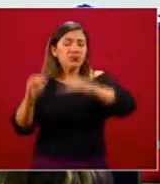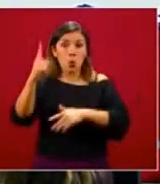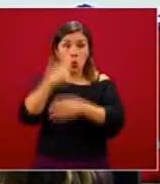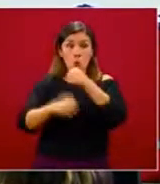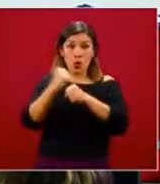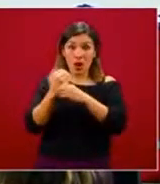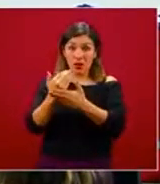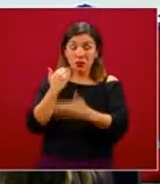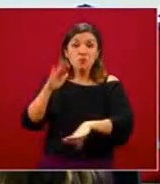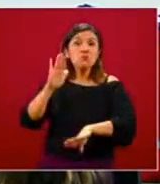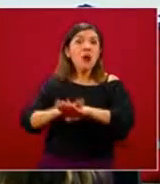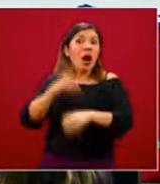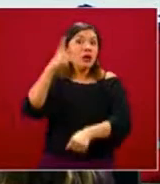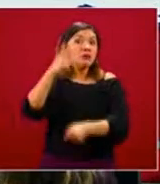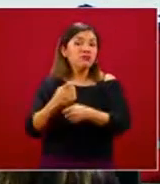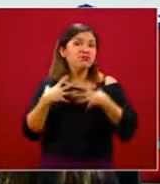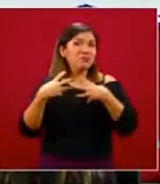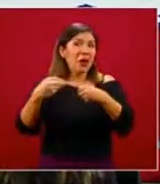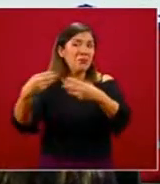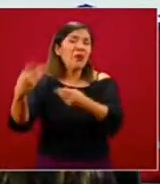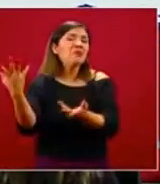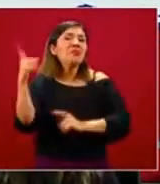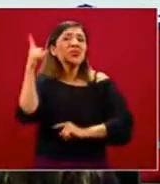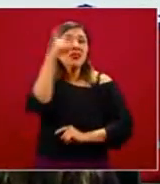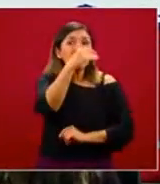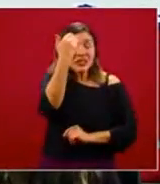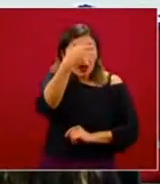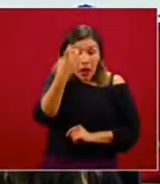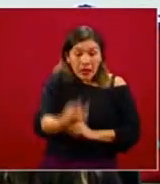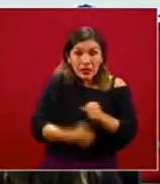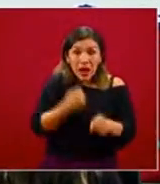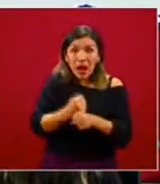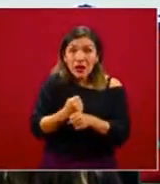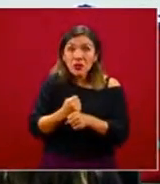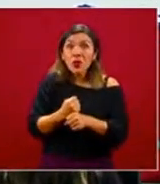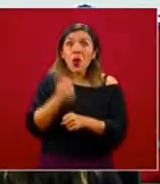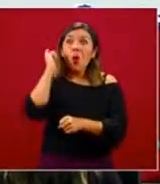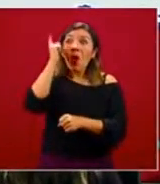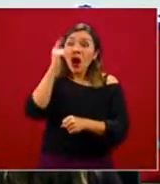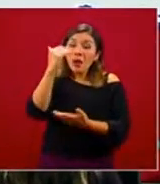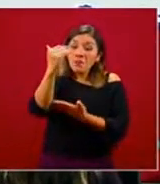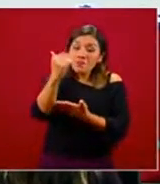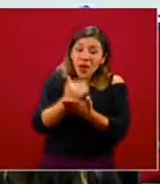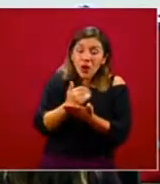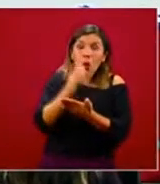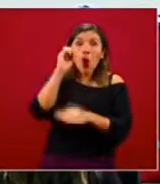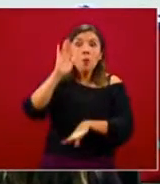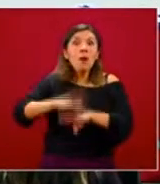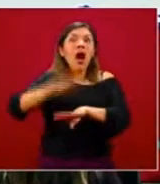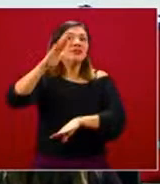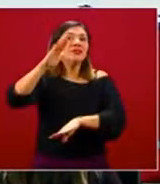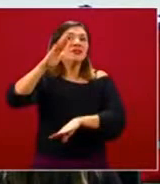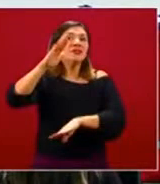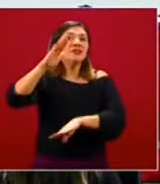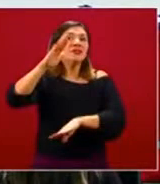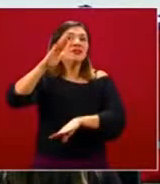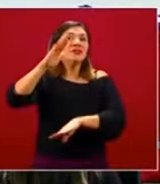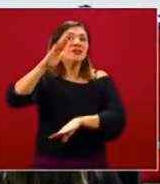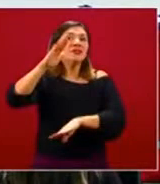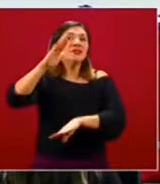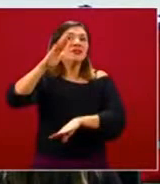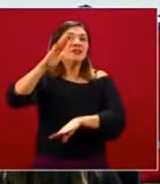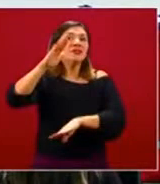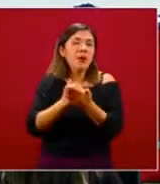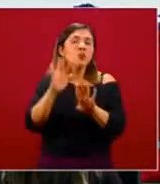burden. Last year was pretty high year in the epidemiological burden for this disease, and we